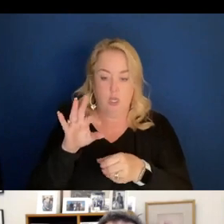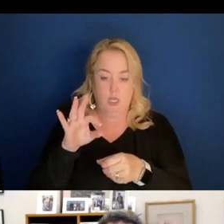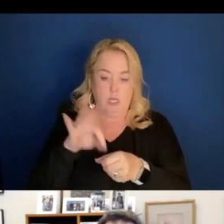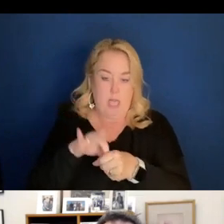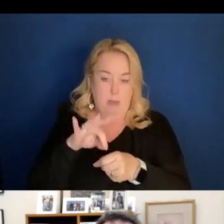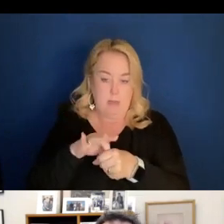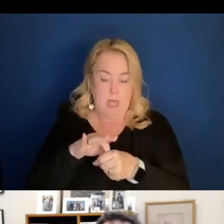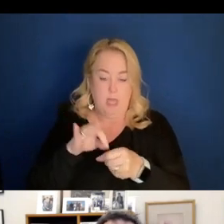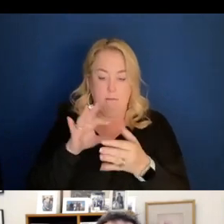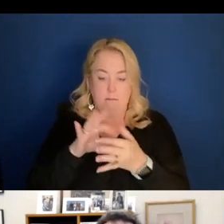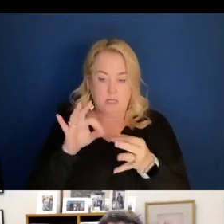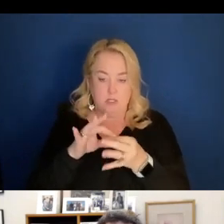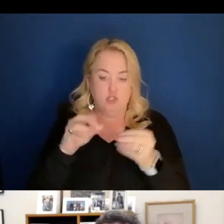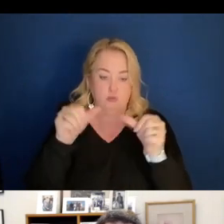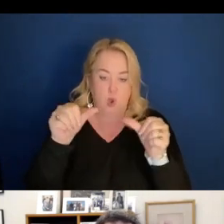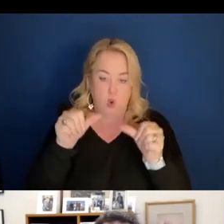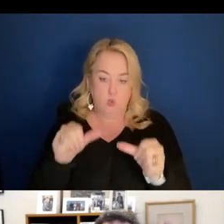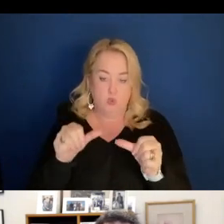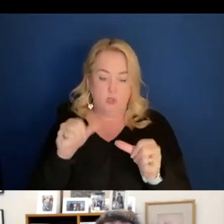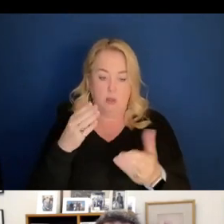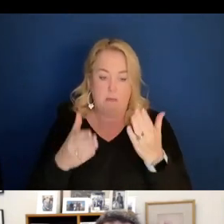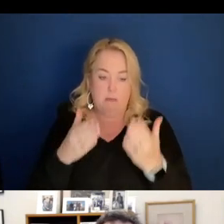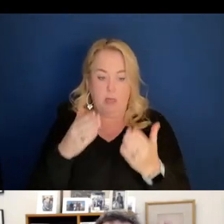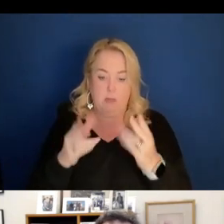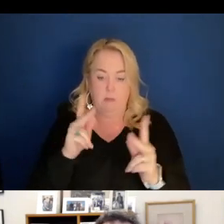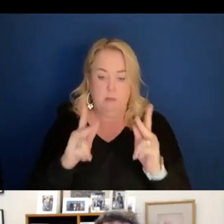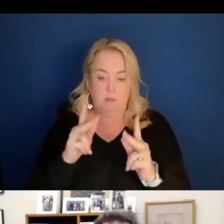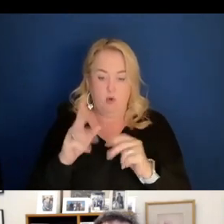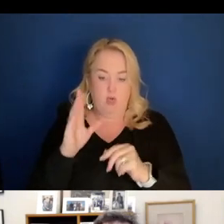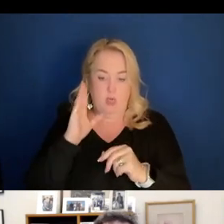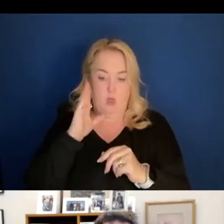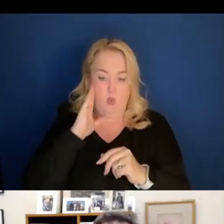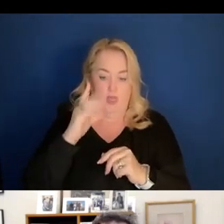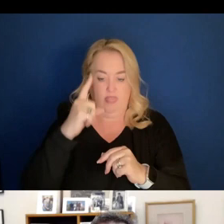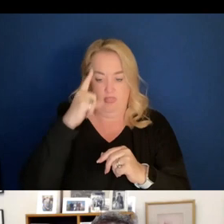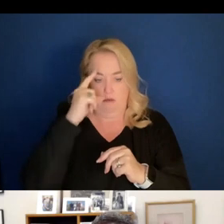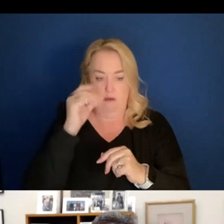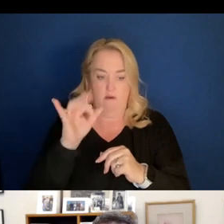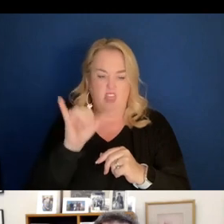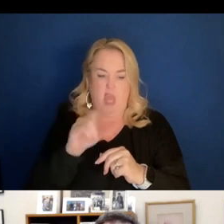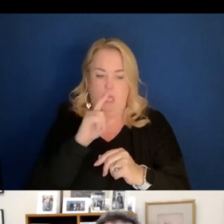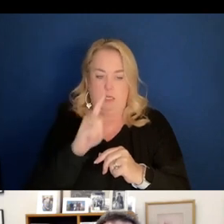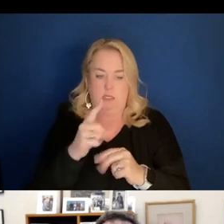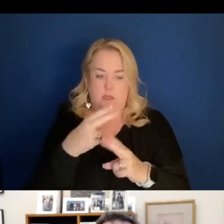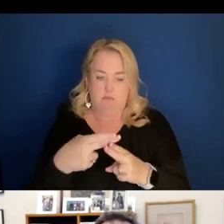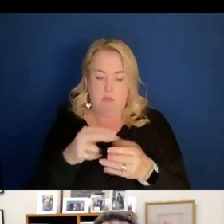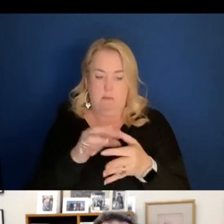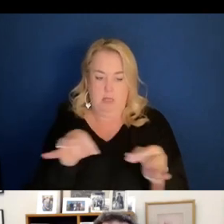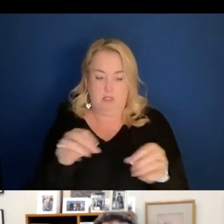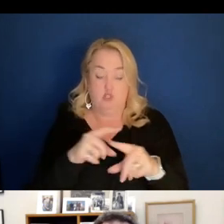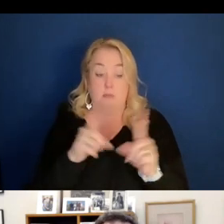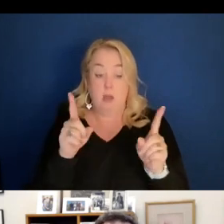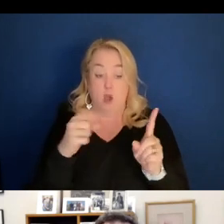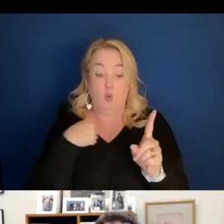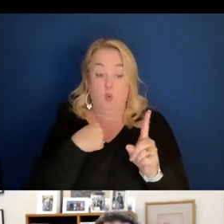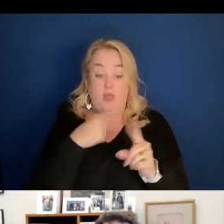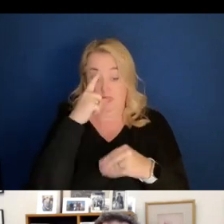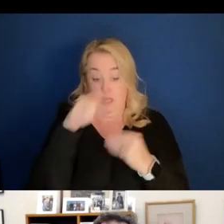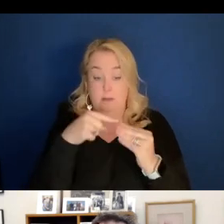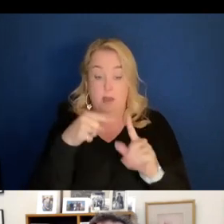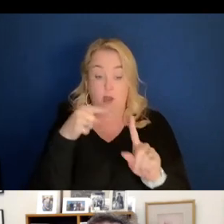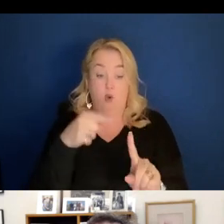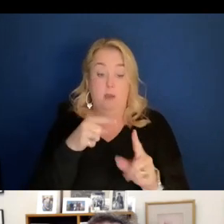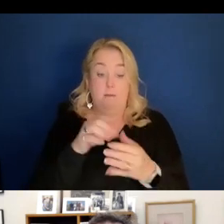Facebook message or Facebook post people might conceive of as a message. But in the communications world, we like to think of a message as a